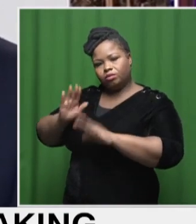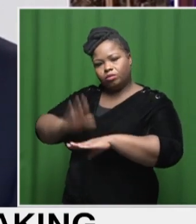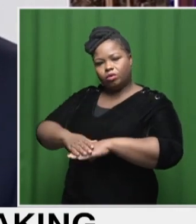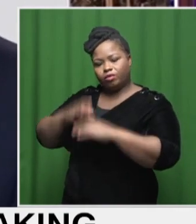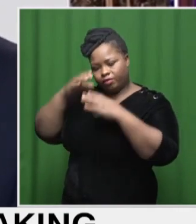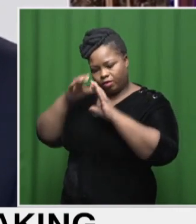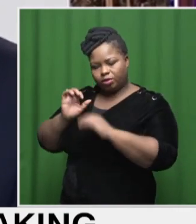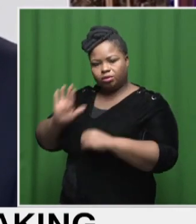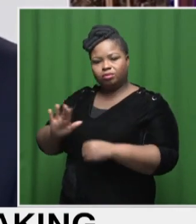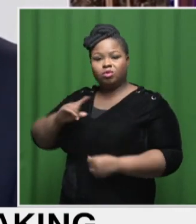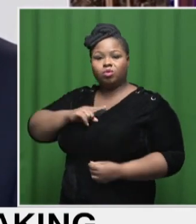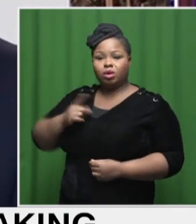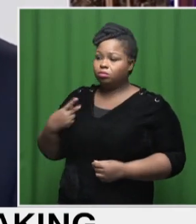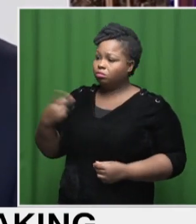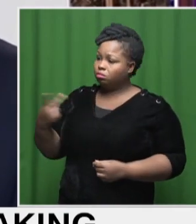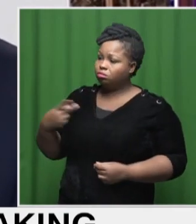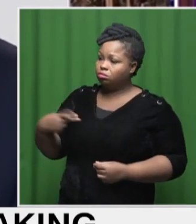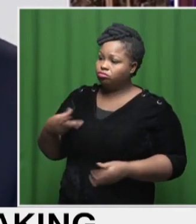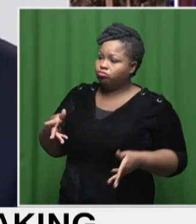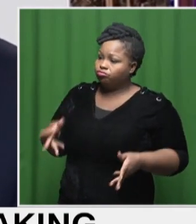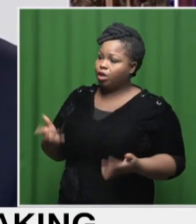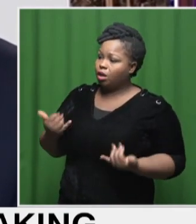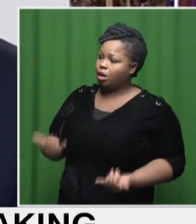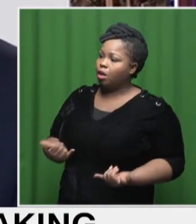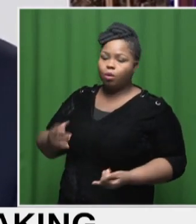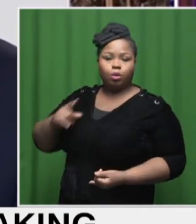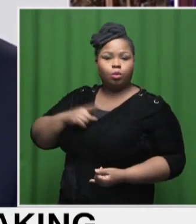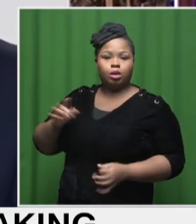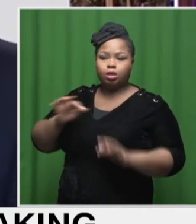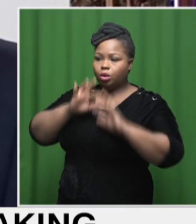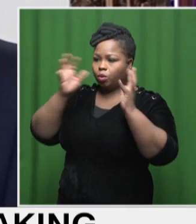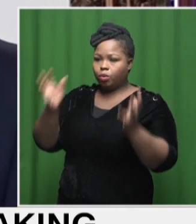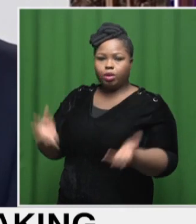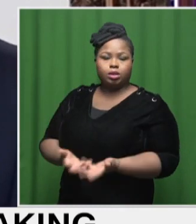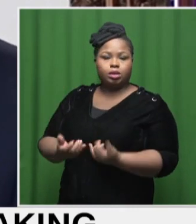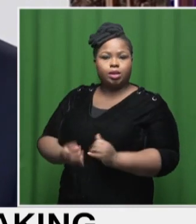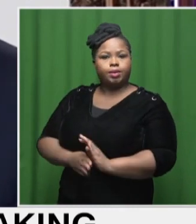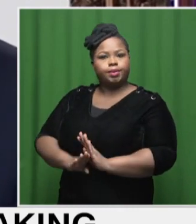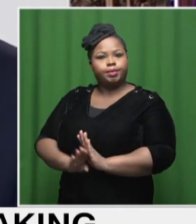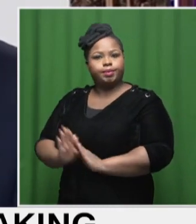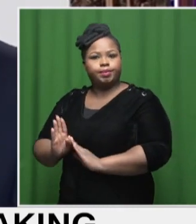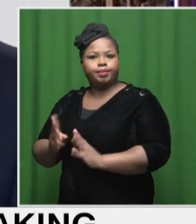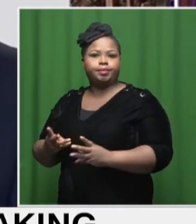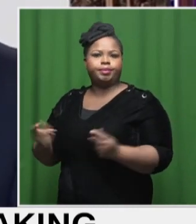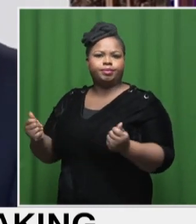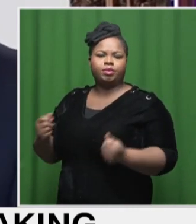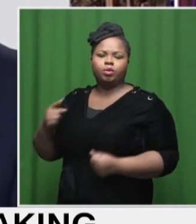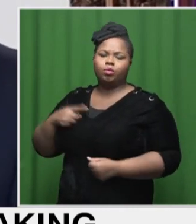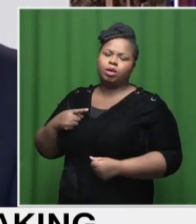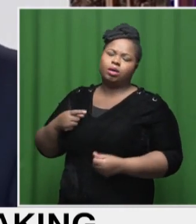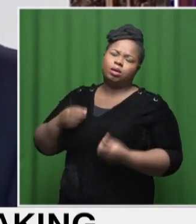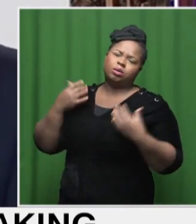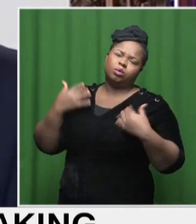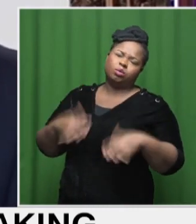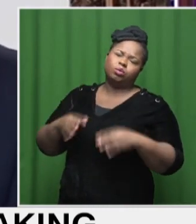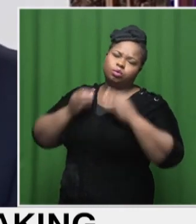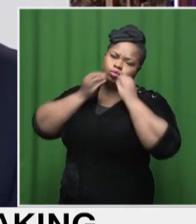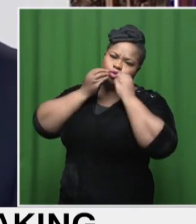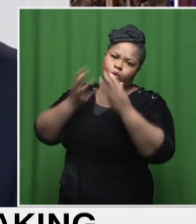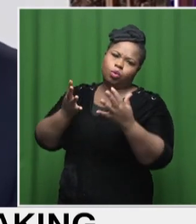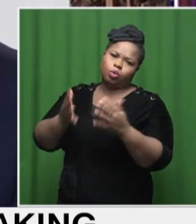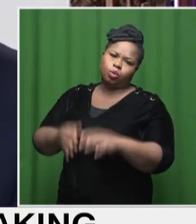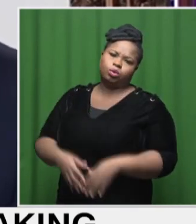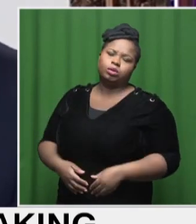that you and I are here now and that the world has recovered is because of the remarkable scientific progress